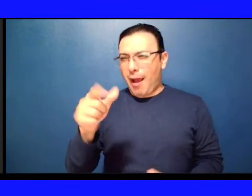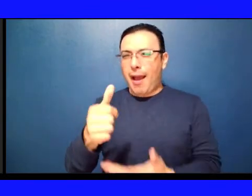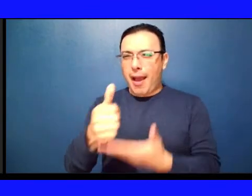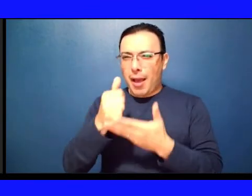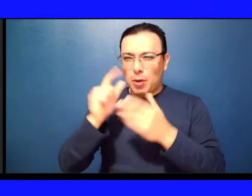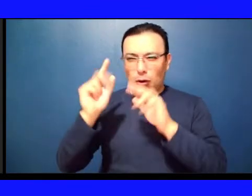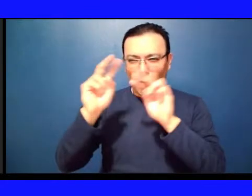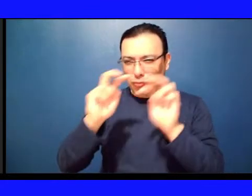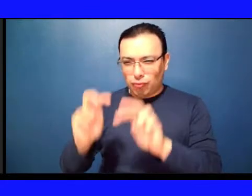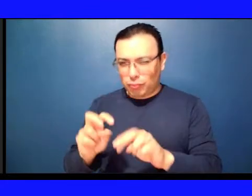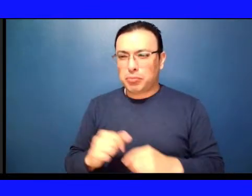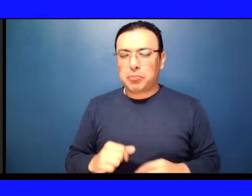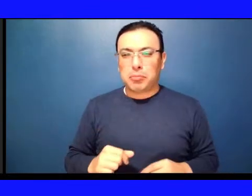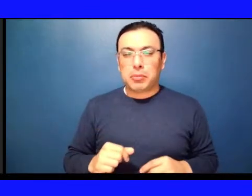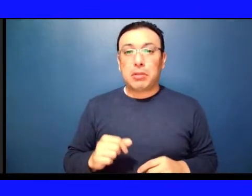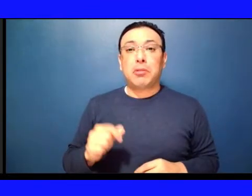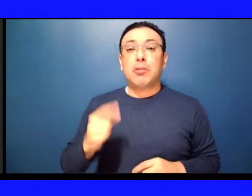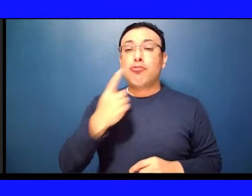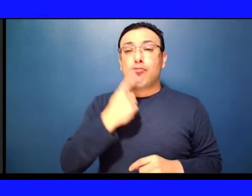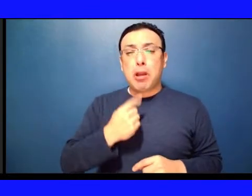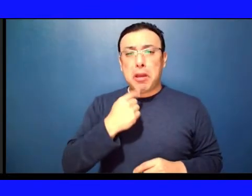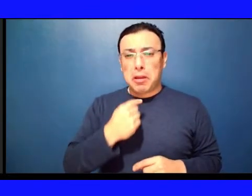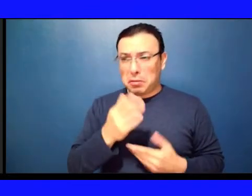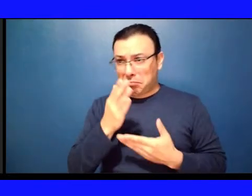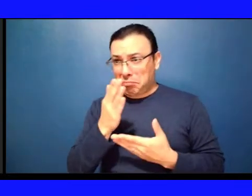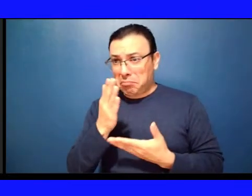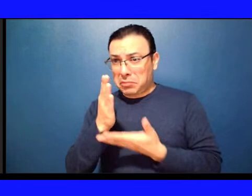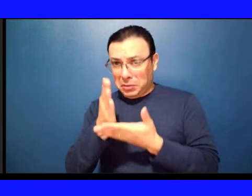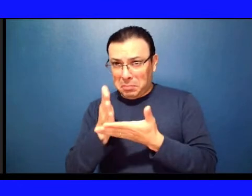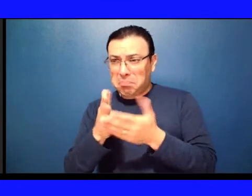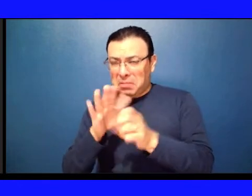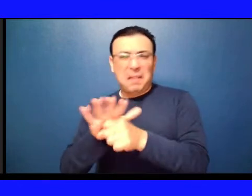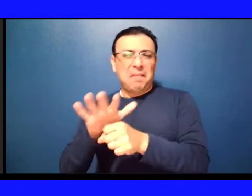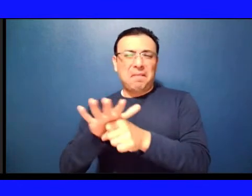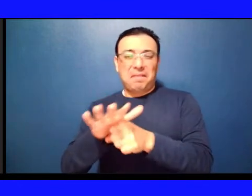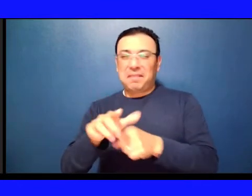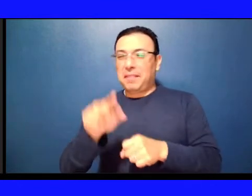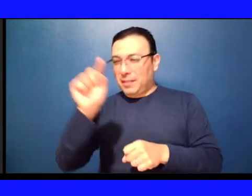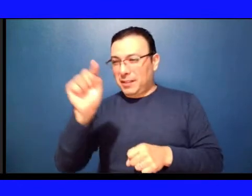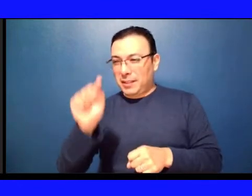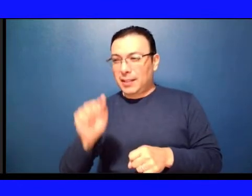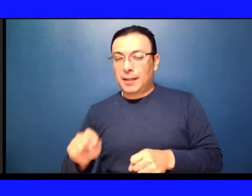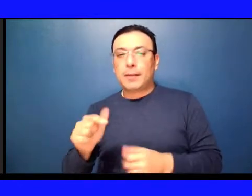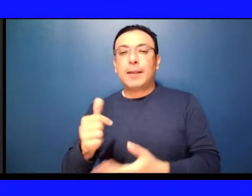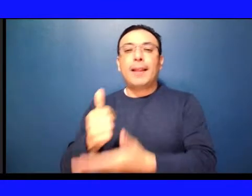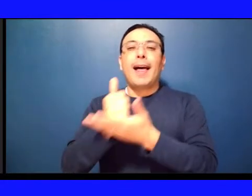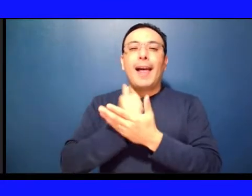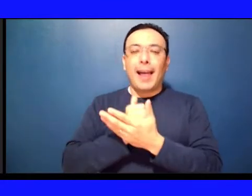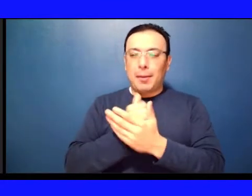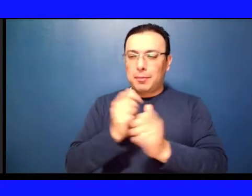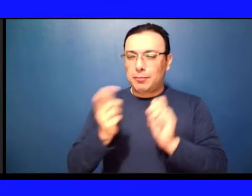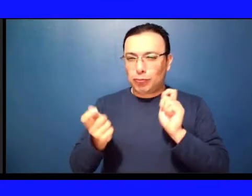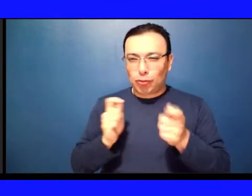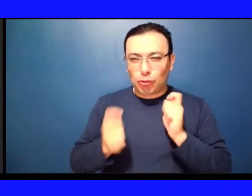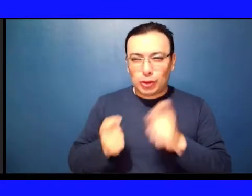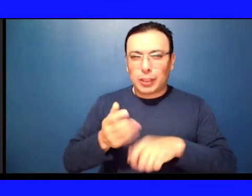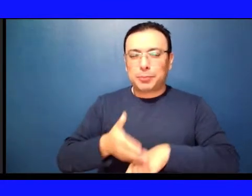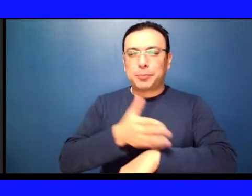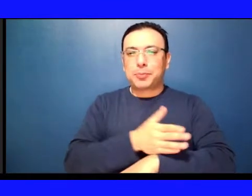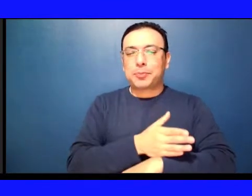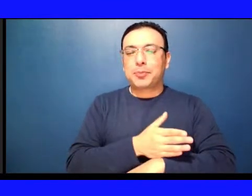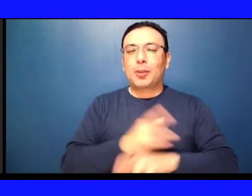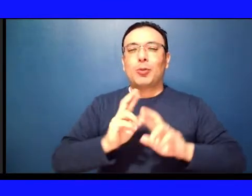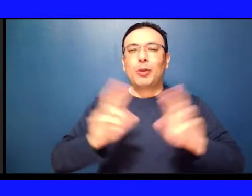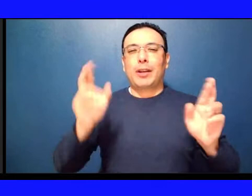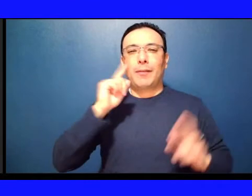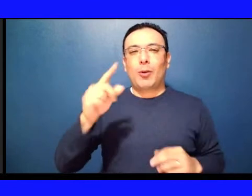Thank you, Matt. I would like to go through the list of each one of the members. Jose? I don't